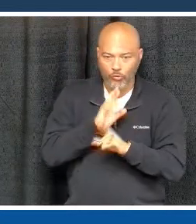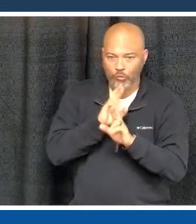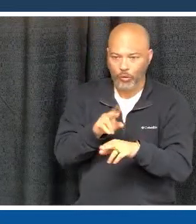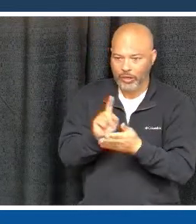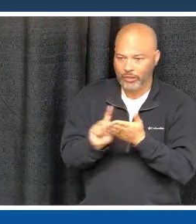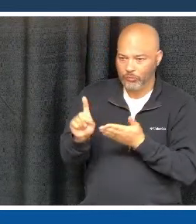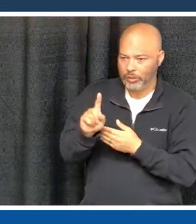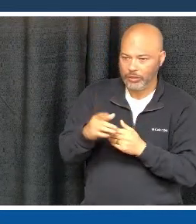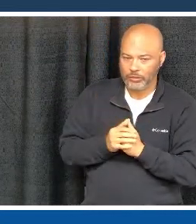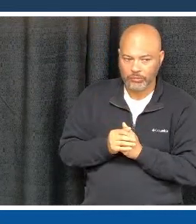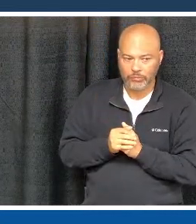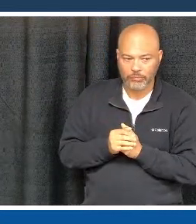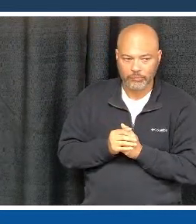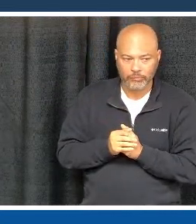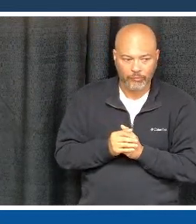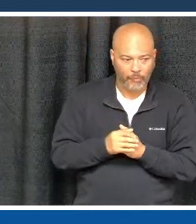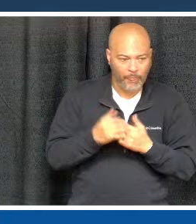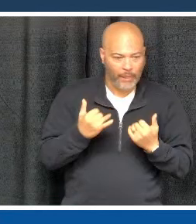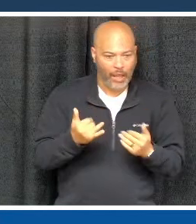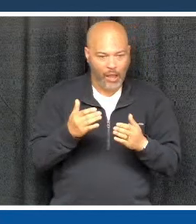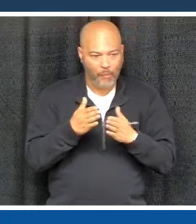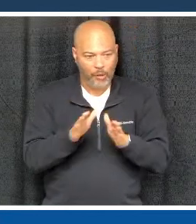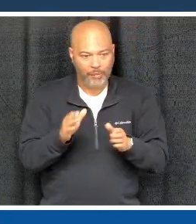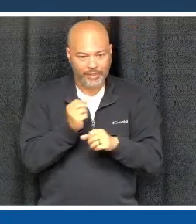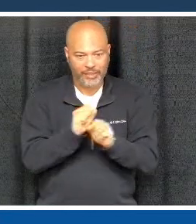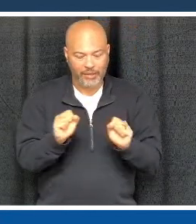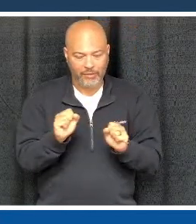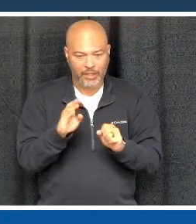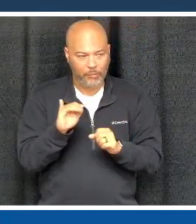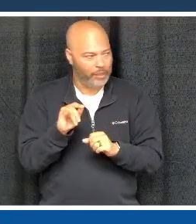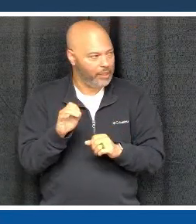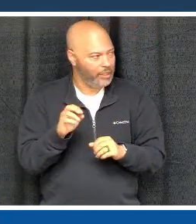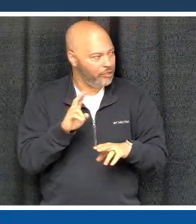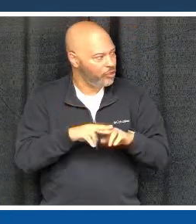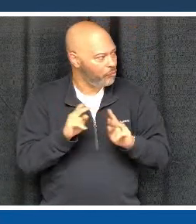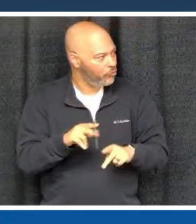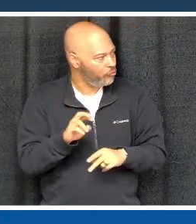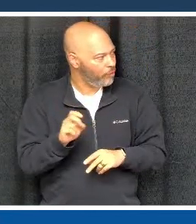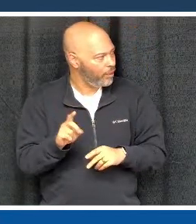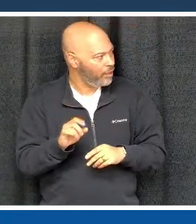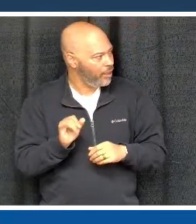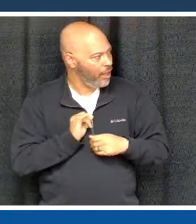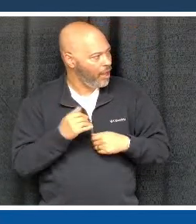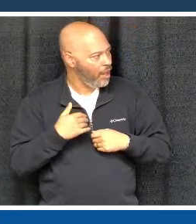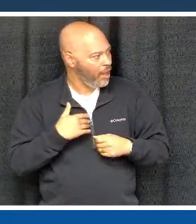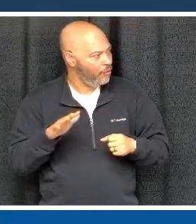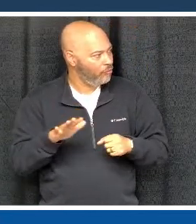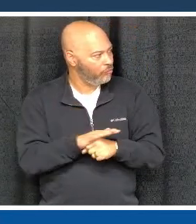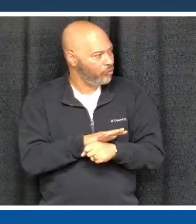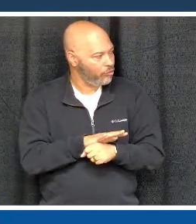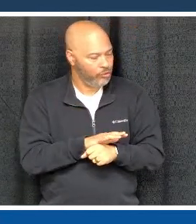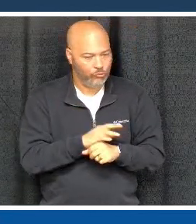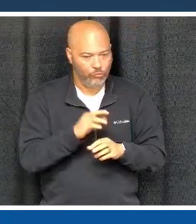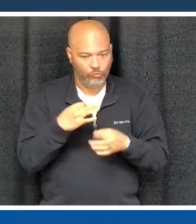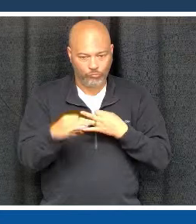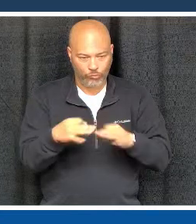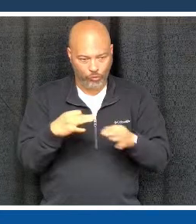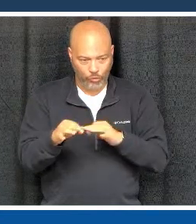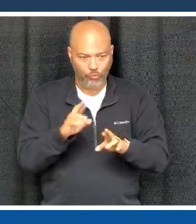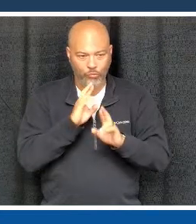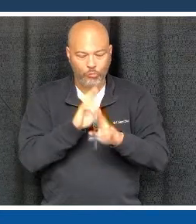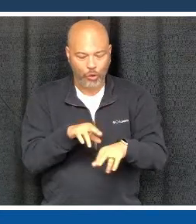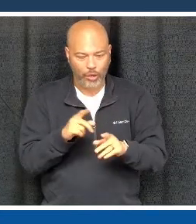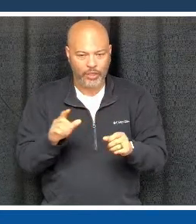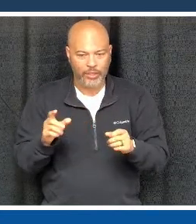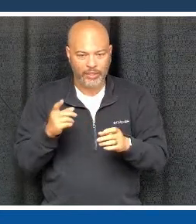week. Thank you. Now ready for Public Safety Committee, Chairperson Red, you're recognized. I will have a complete and detailed report